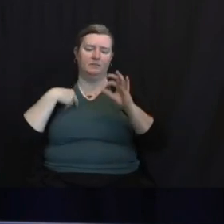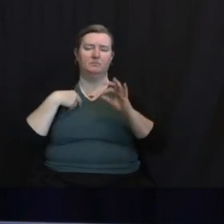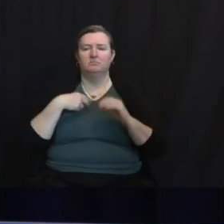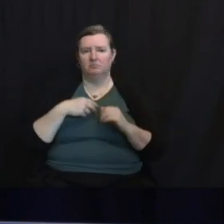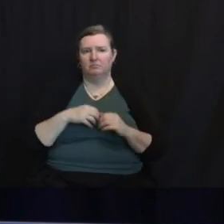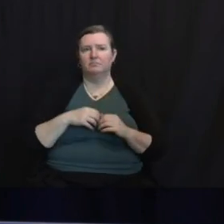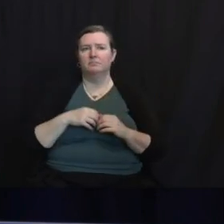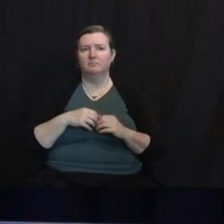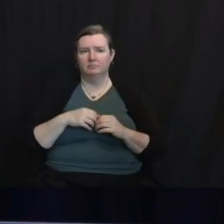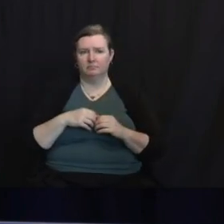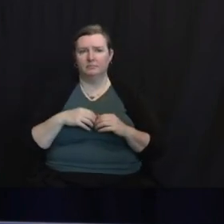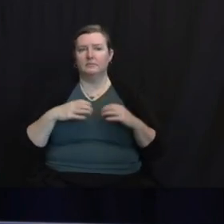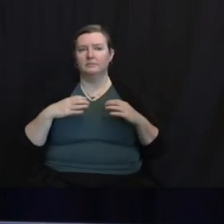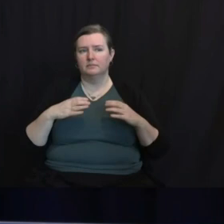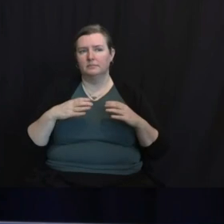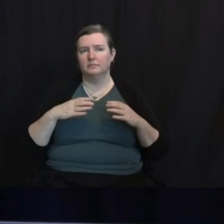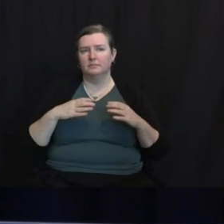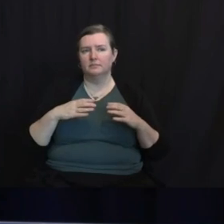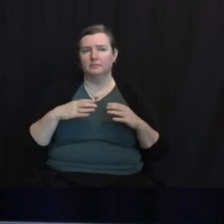in New Jersey.